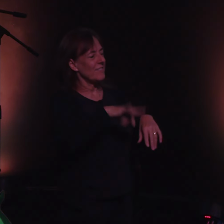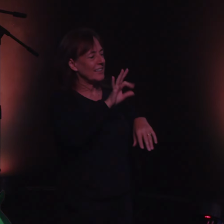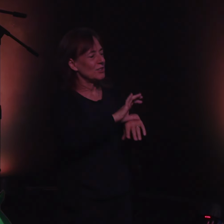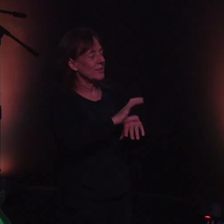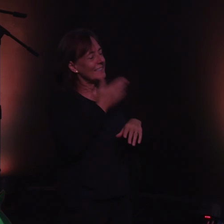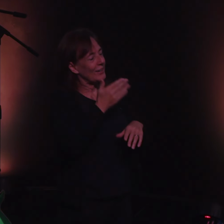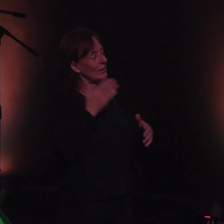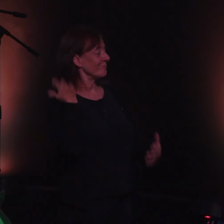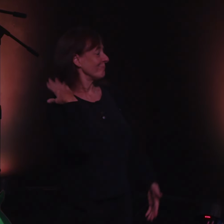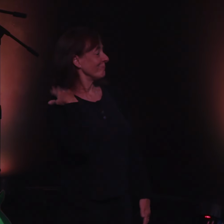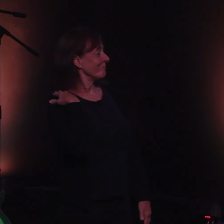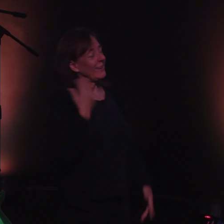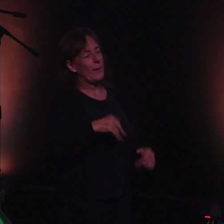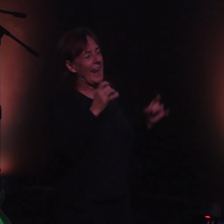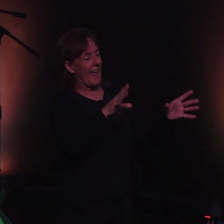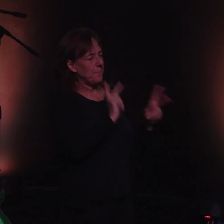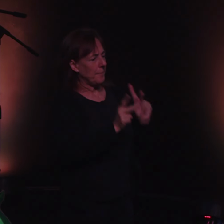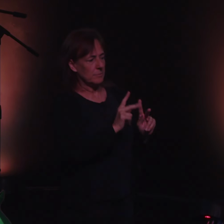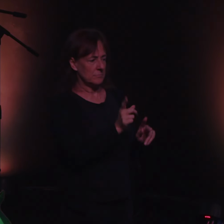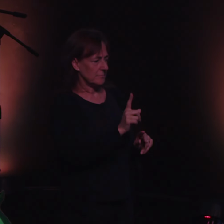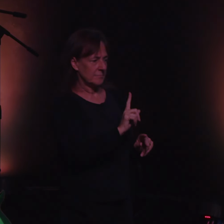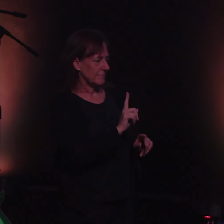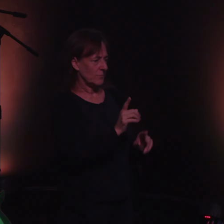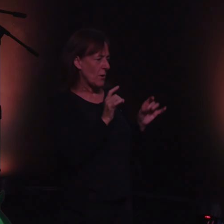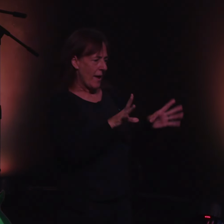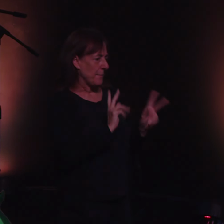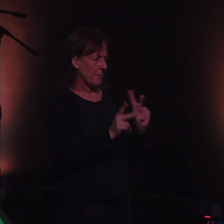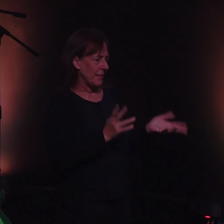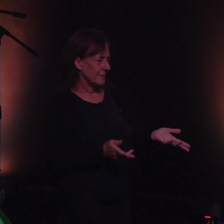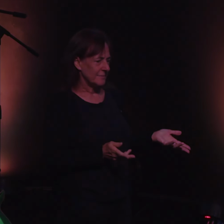can sit and get a good pep talk and then go out and hate people.